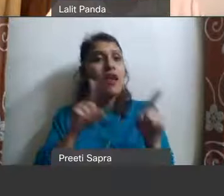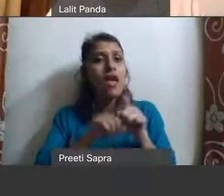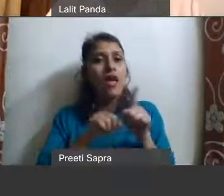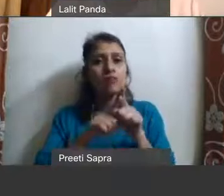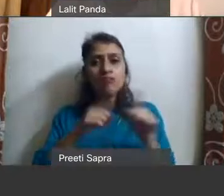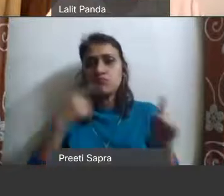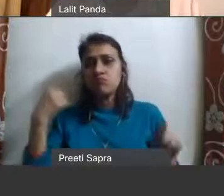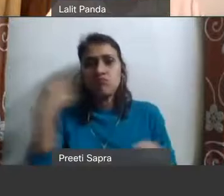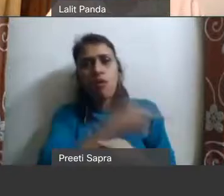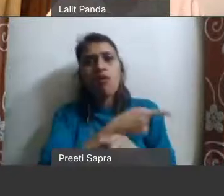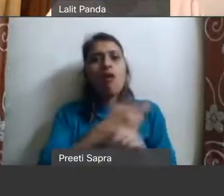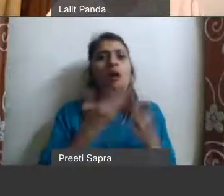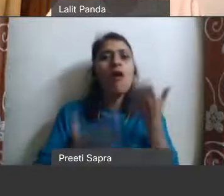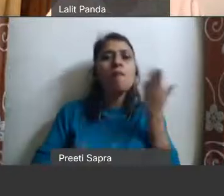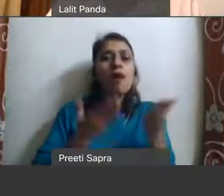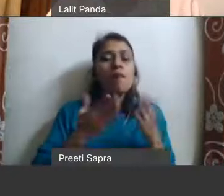security.